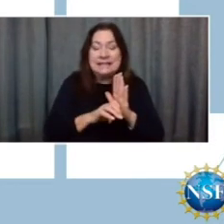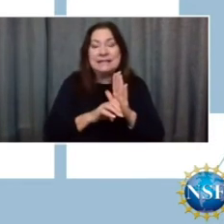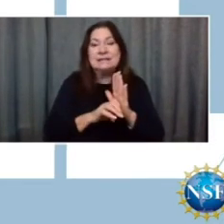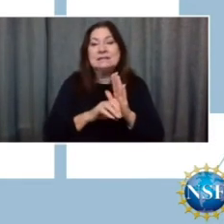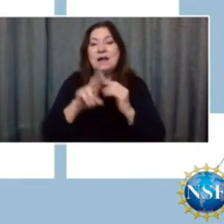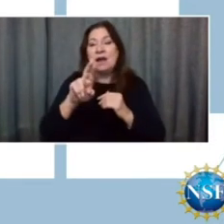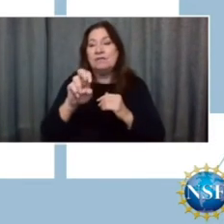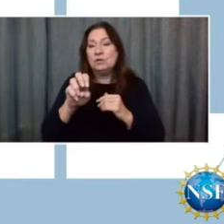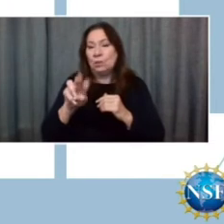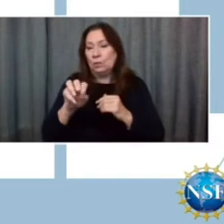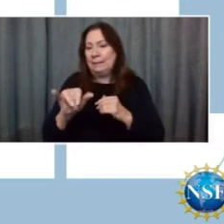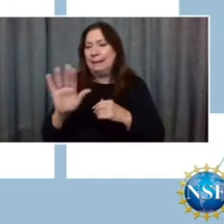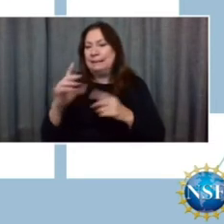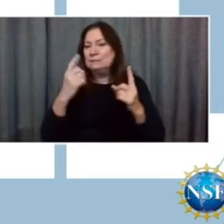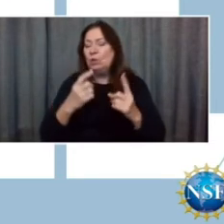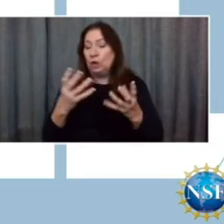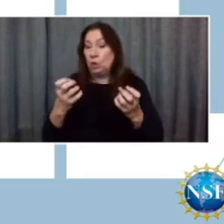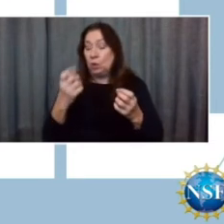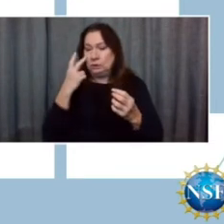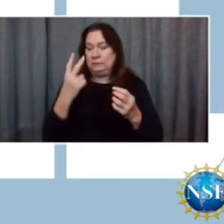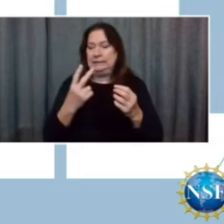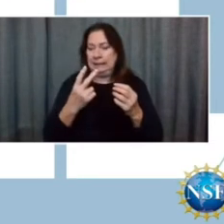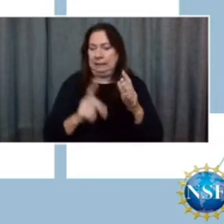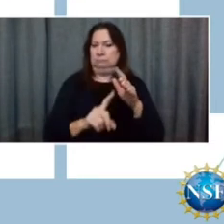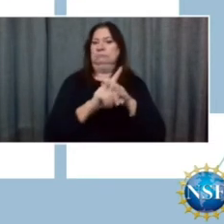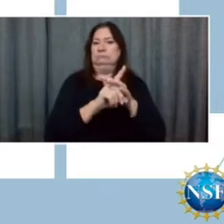to see emerge in the field.